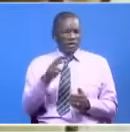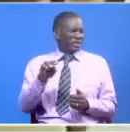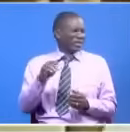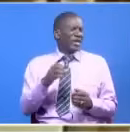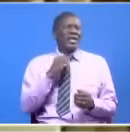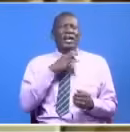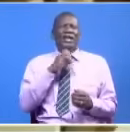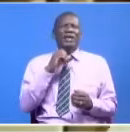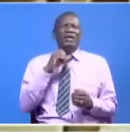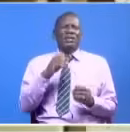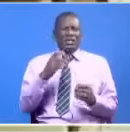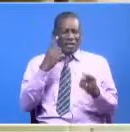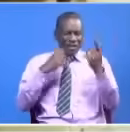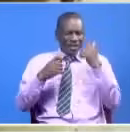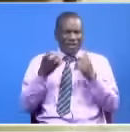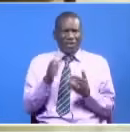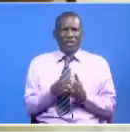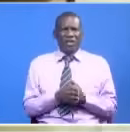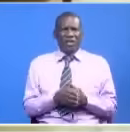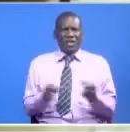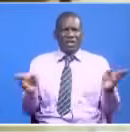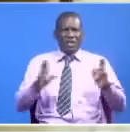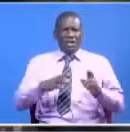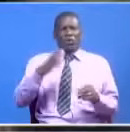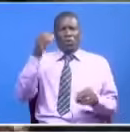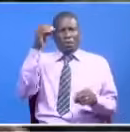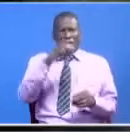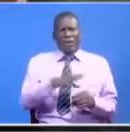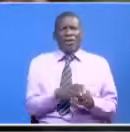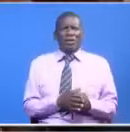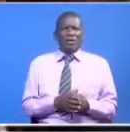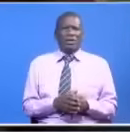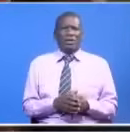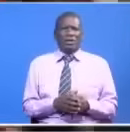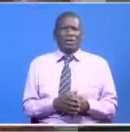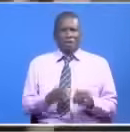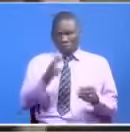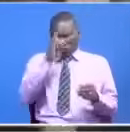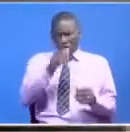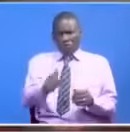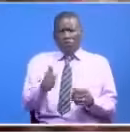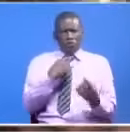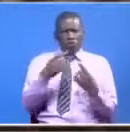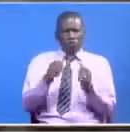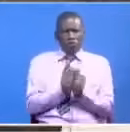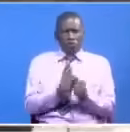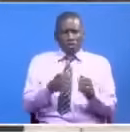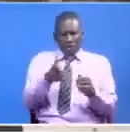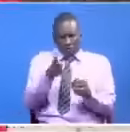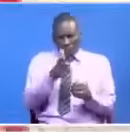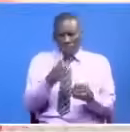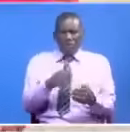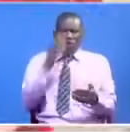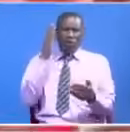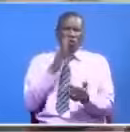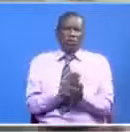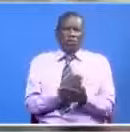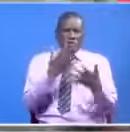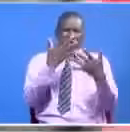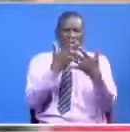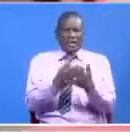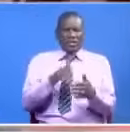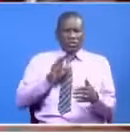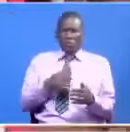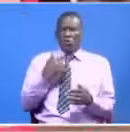cry. Just waiting to go back to the baby. The police, who declined to speak on camera, confirmed the arrest of the woman, who is suspected to be